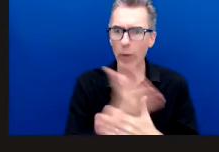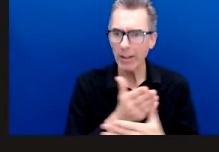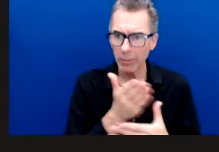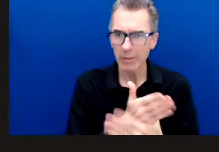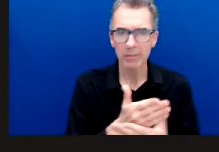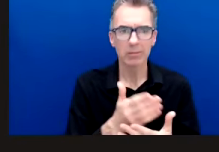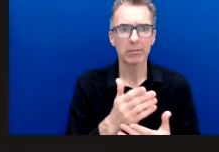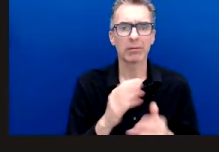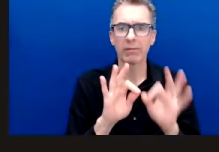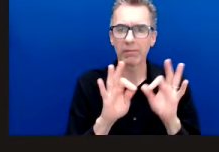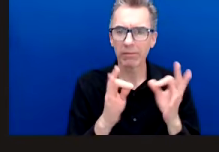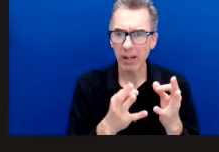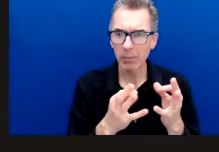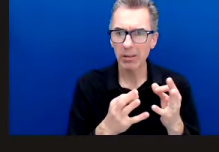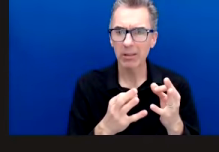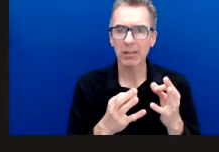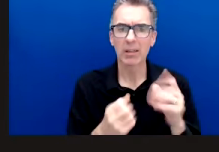domestic violence, and sexual assault.